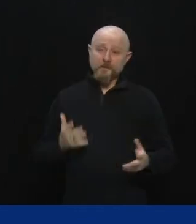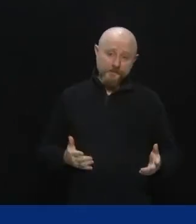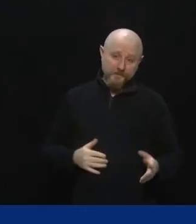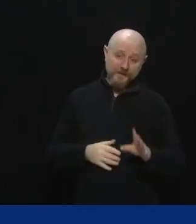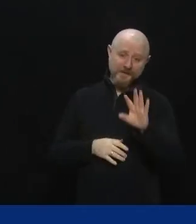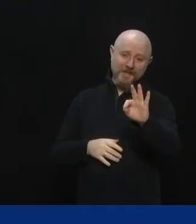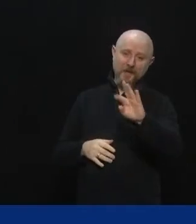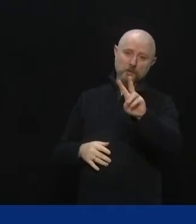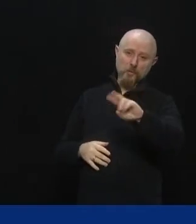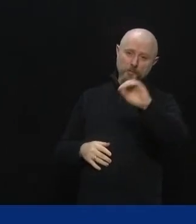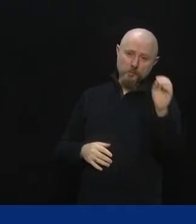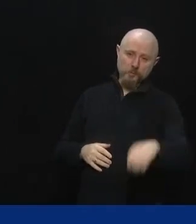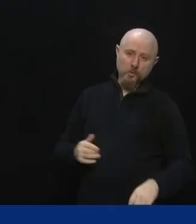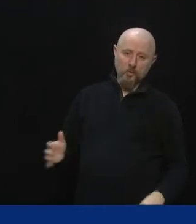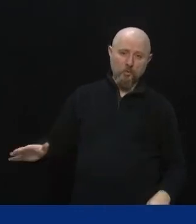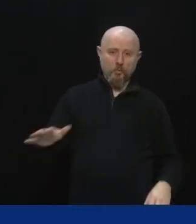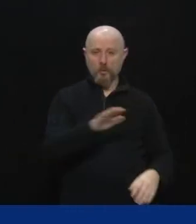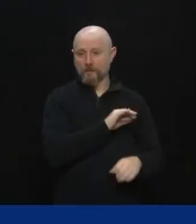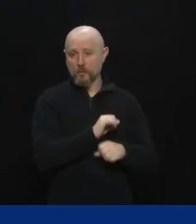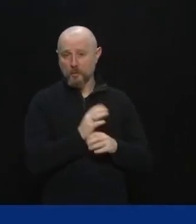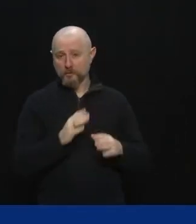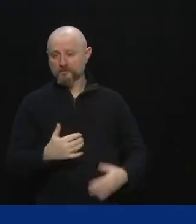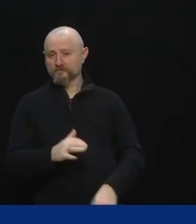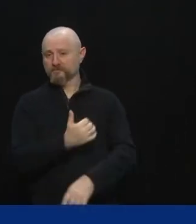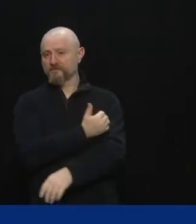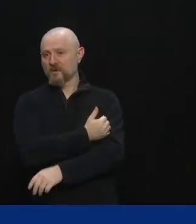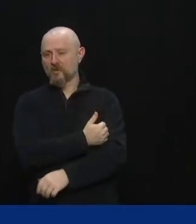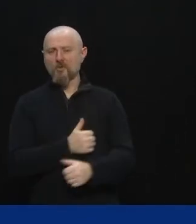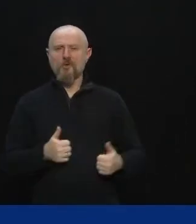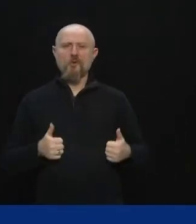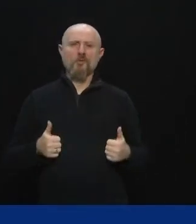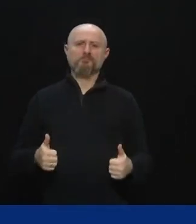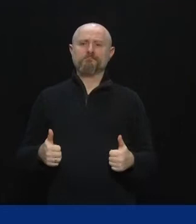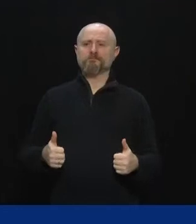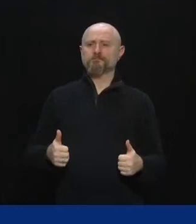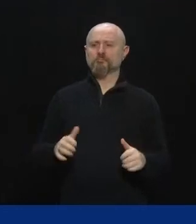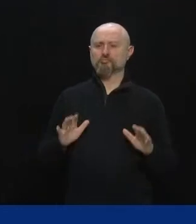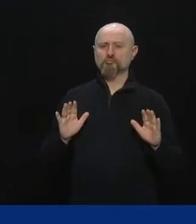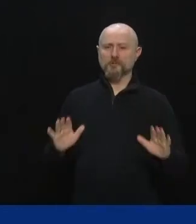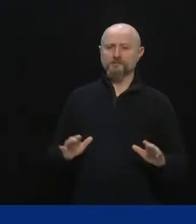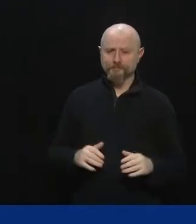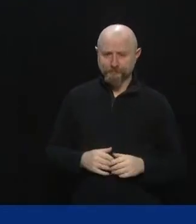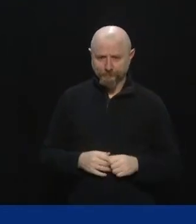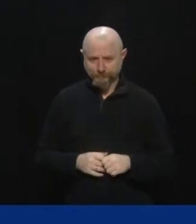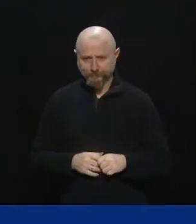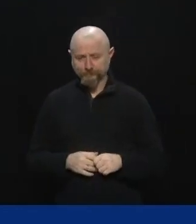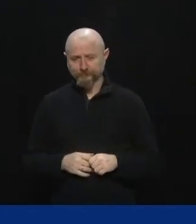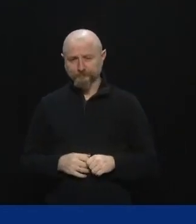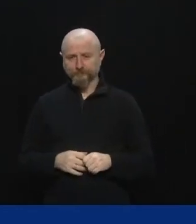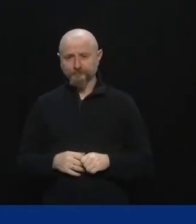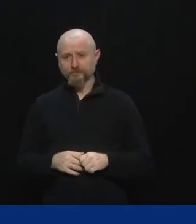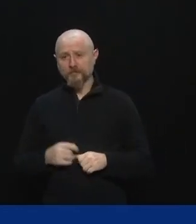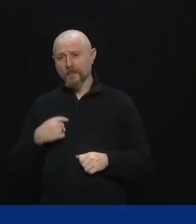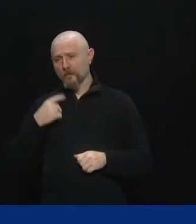the vaccination, which is quite extraordinary. I mean, that is higher. Don't have the data, don't quote me. I believe that's one of the highest in the nation. And so